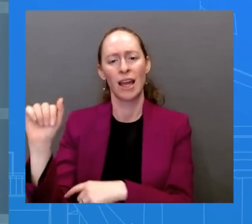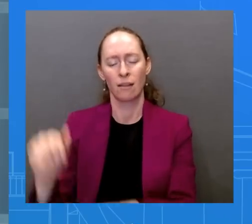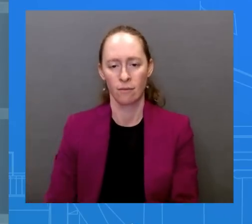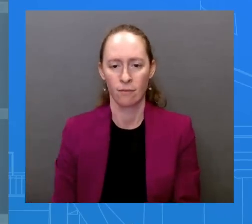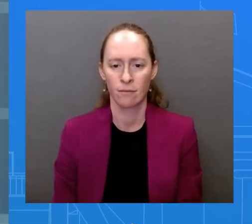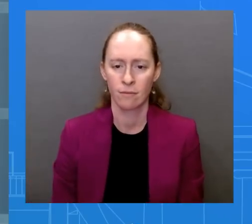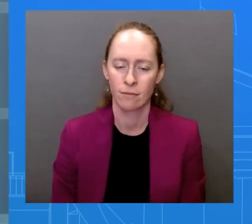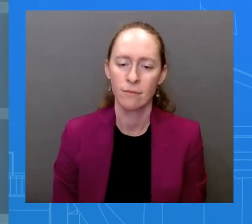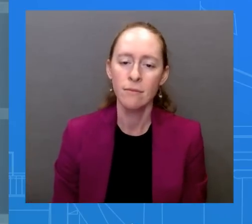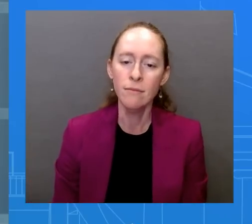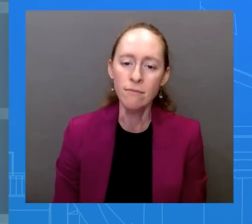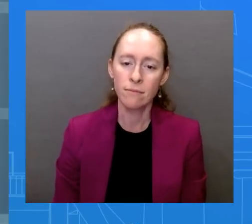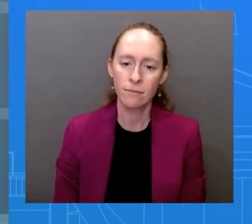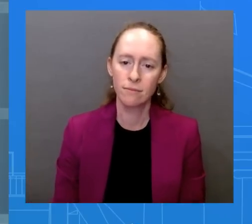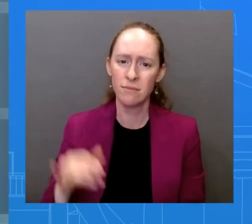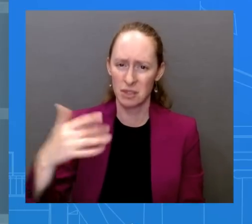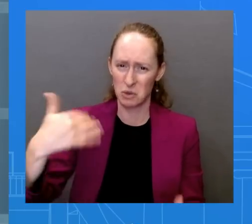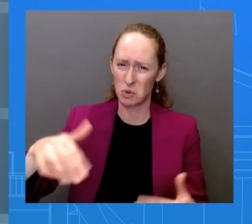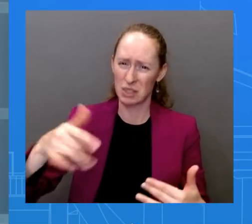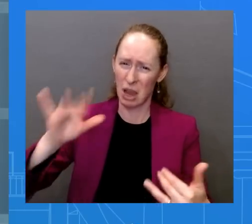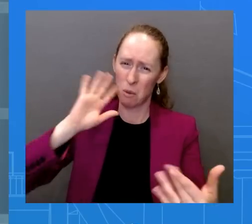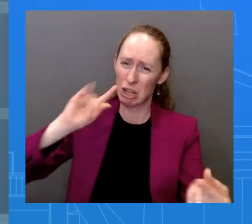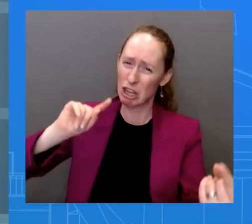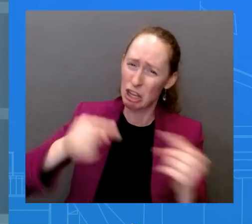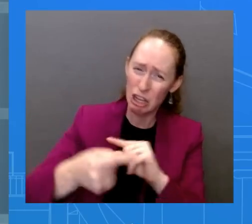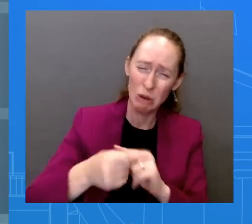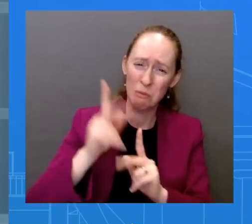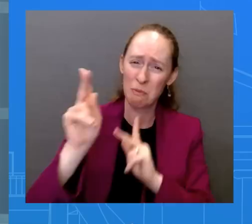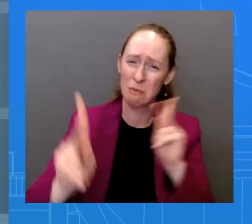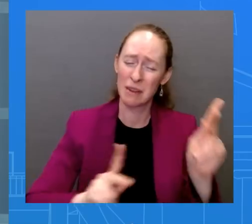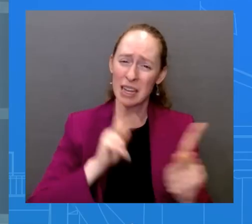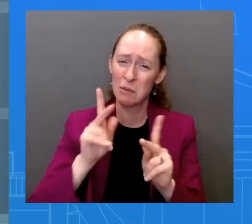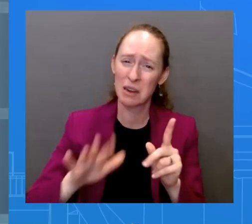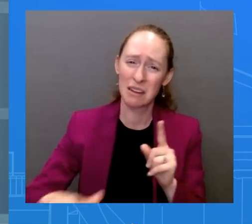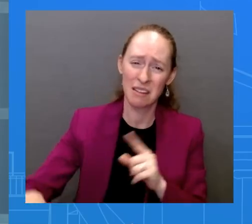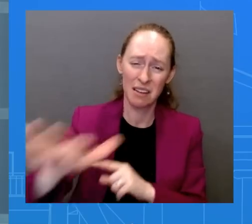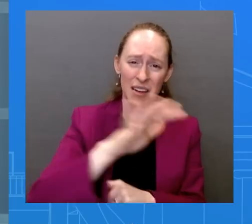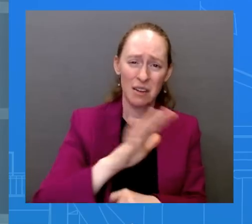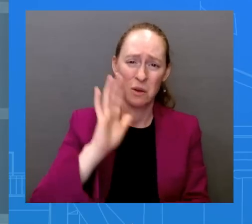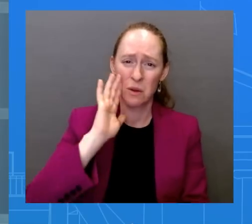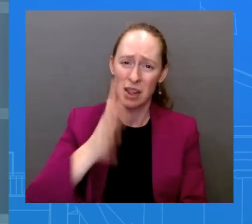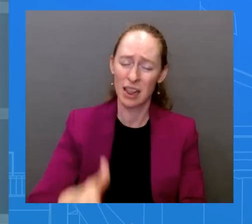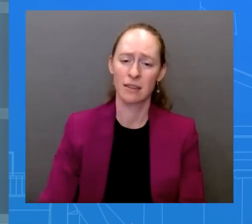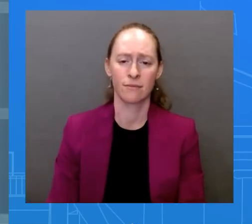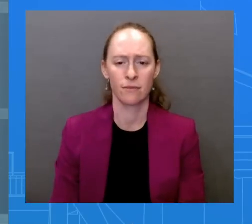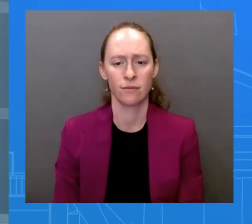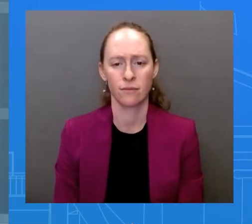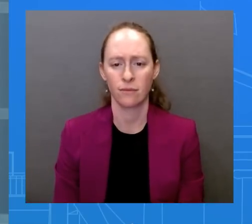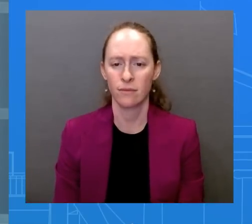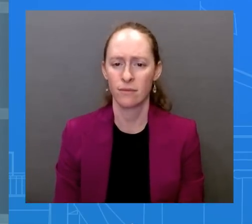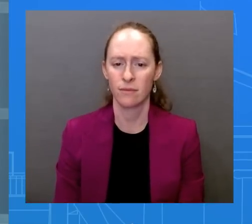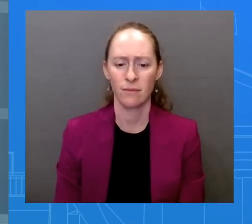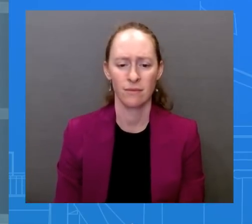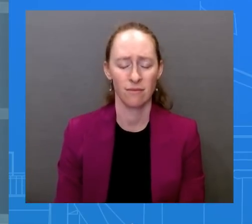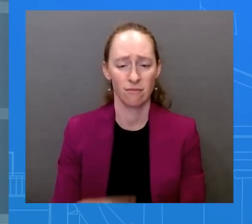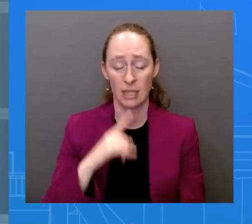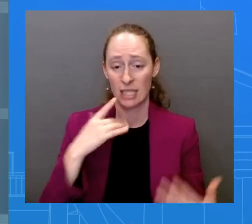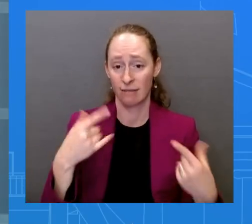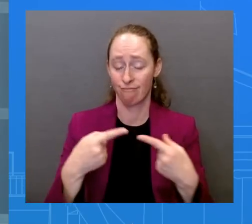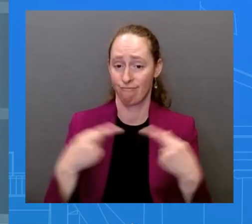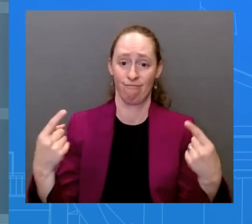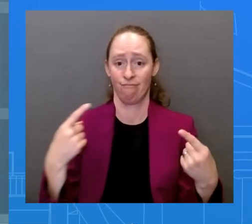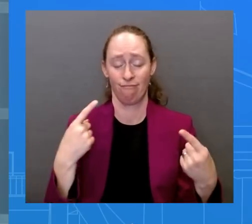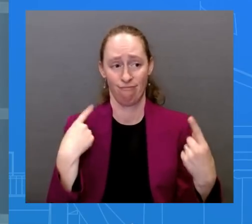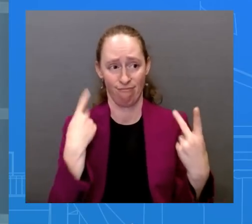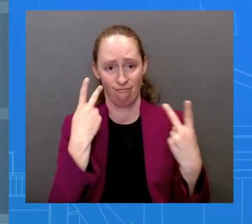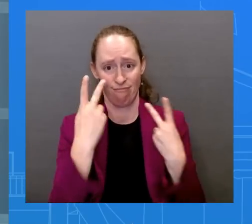hurt Americans. And so I think there is a stark contrast here that we've seen the past several months, I would argue the past